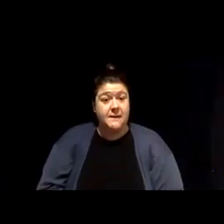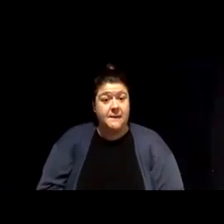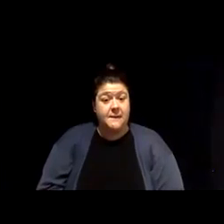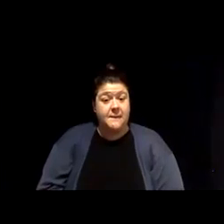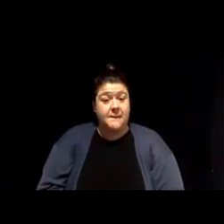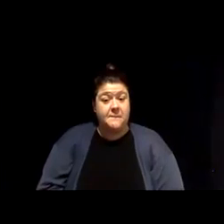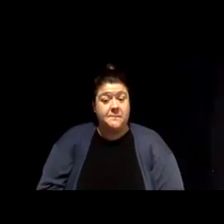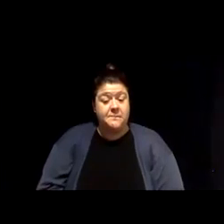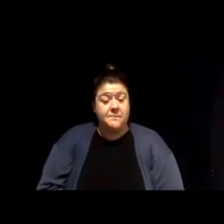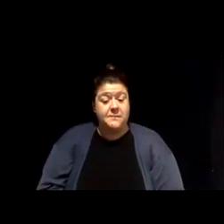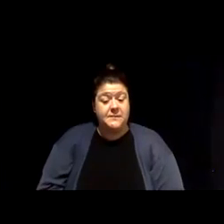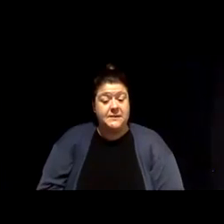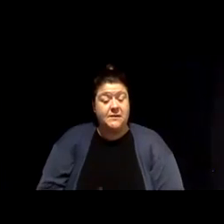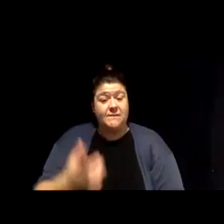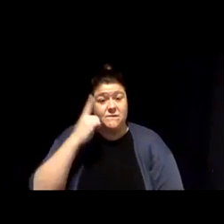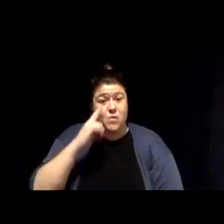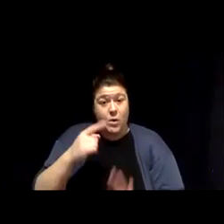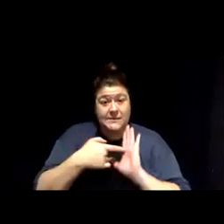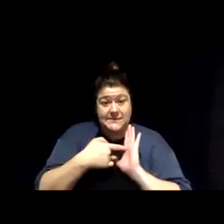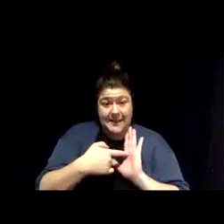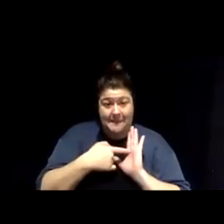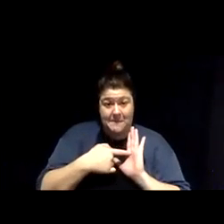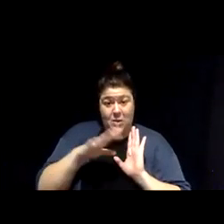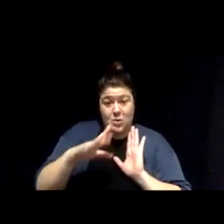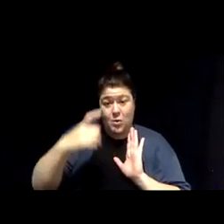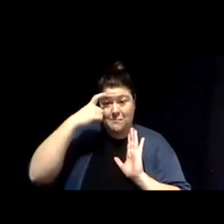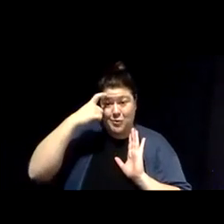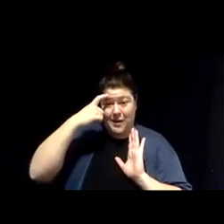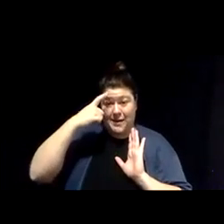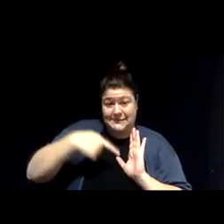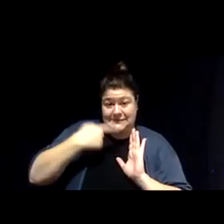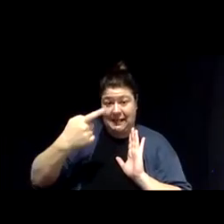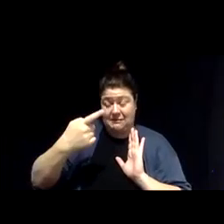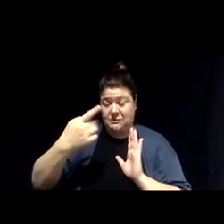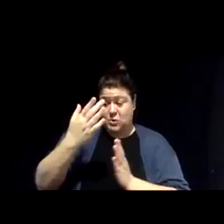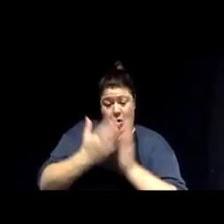say, for example, your brain tells your arm to move,